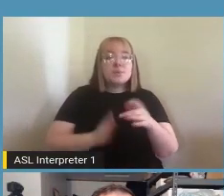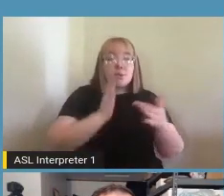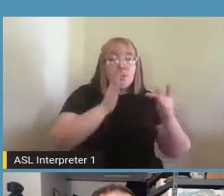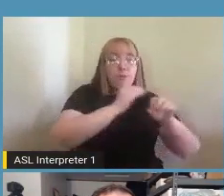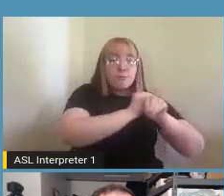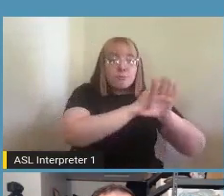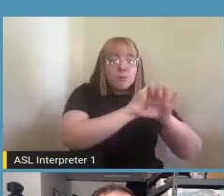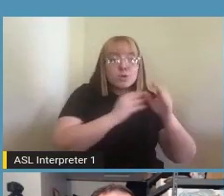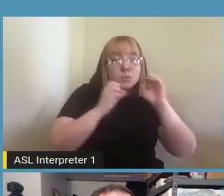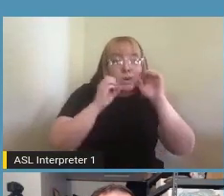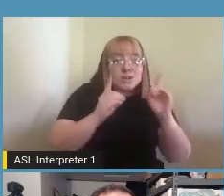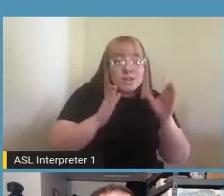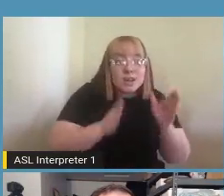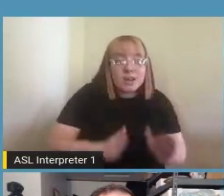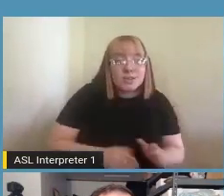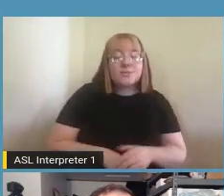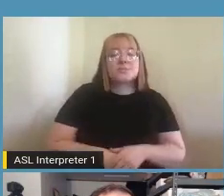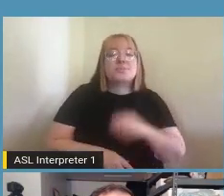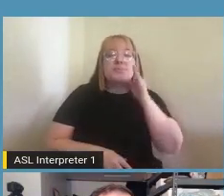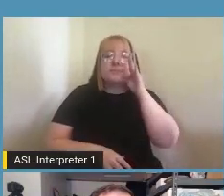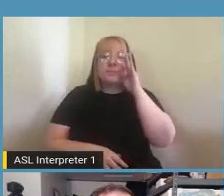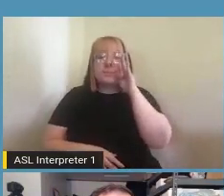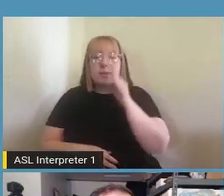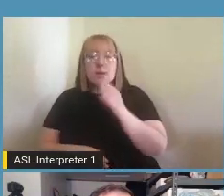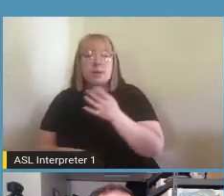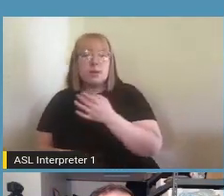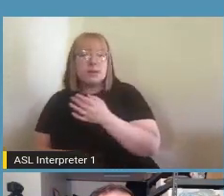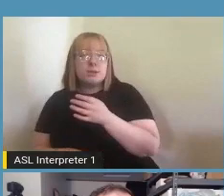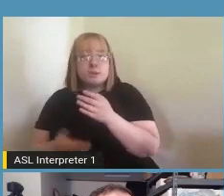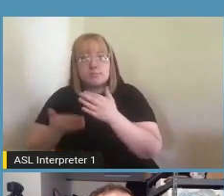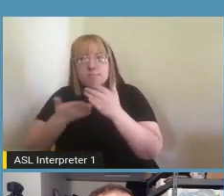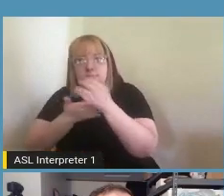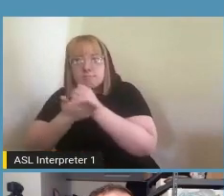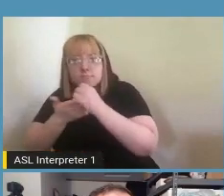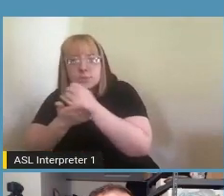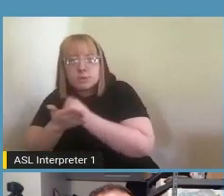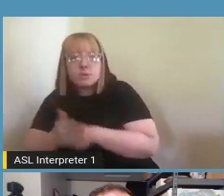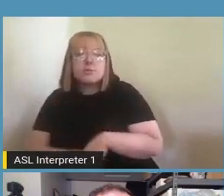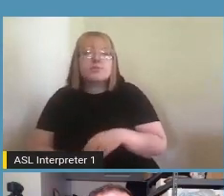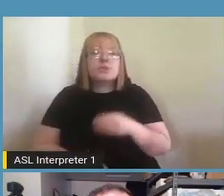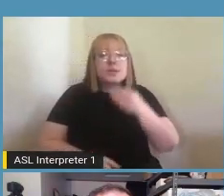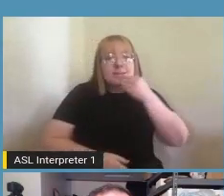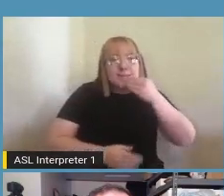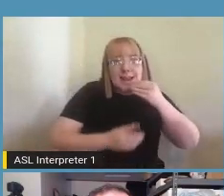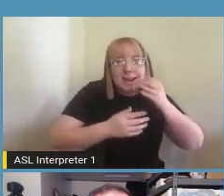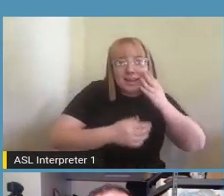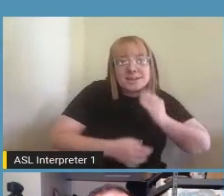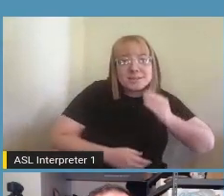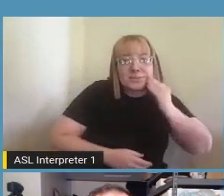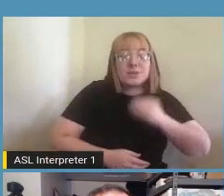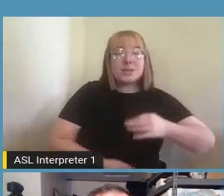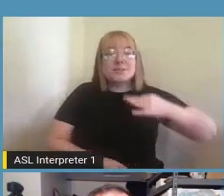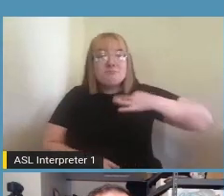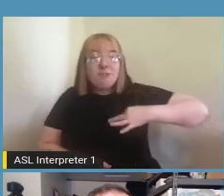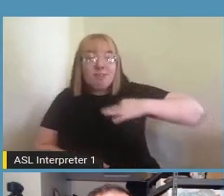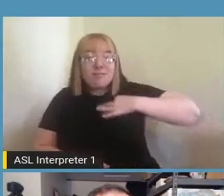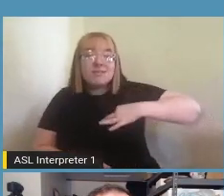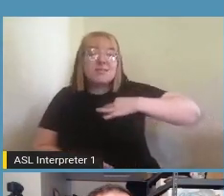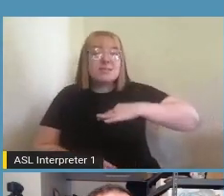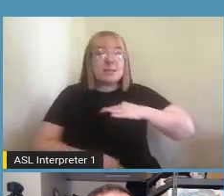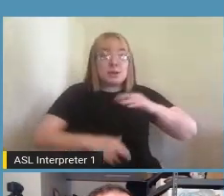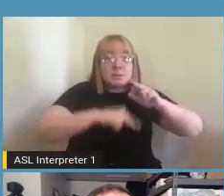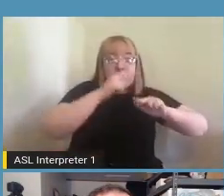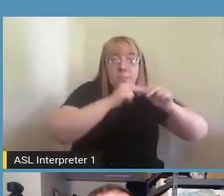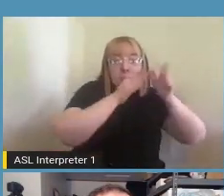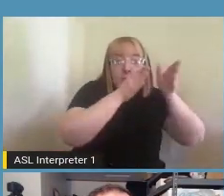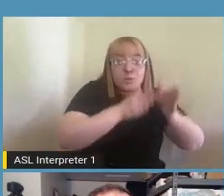educators, park staff, conservators, a dining experience, students, volunteers. And we are builders.